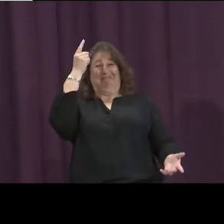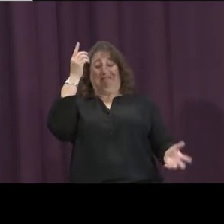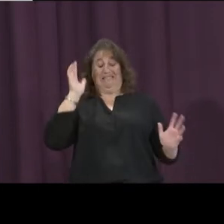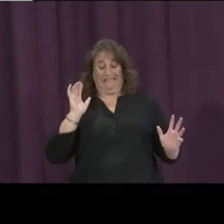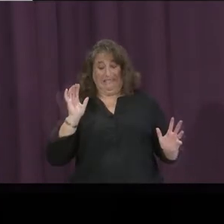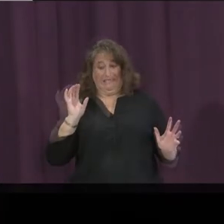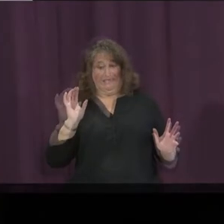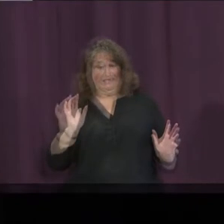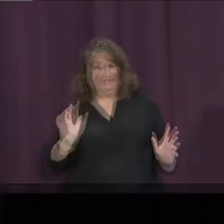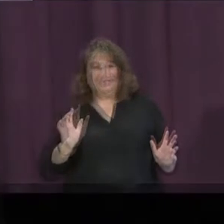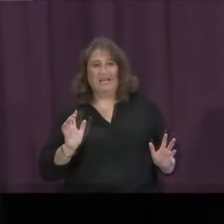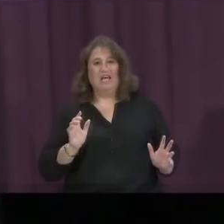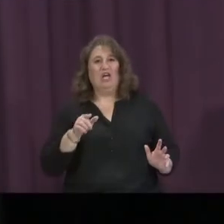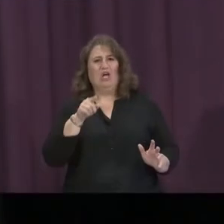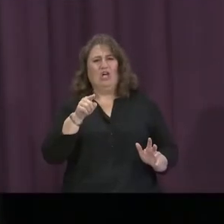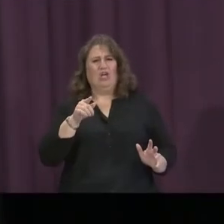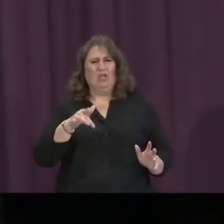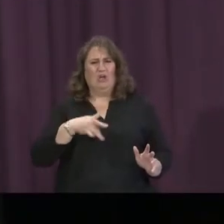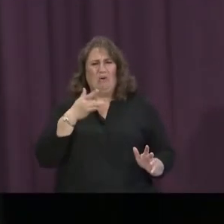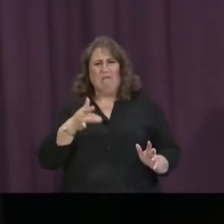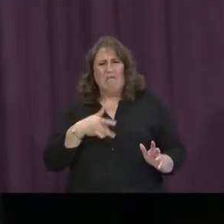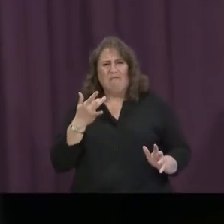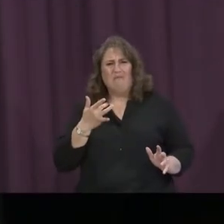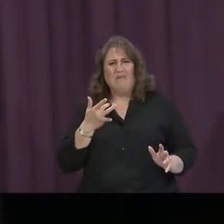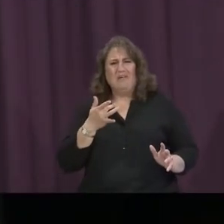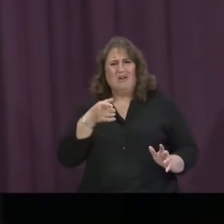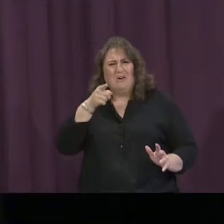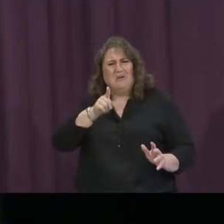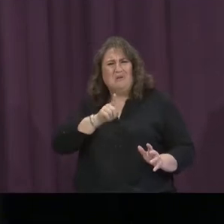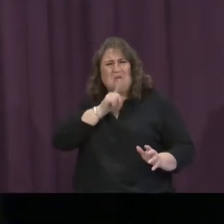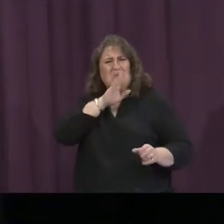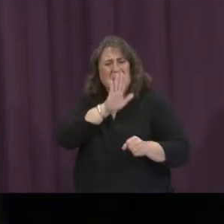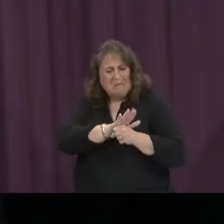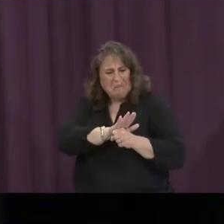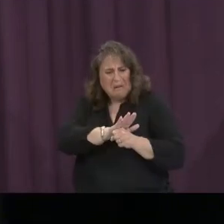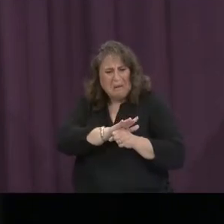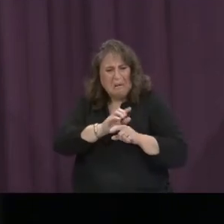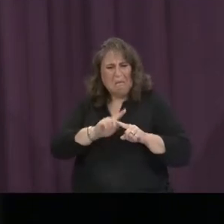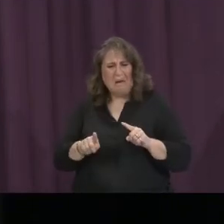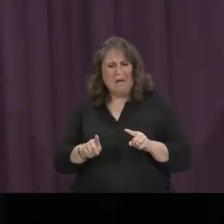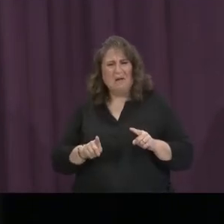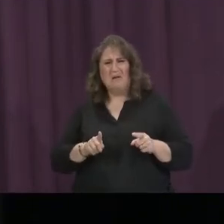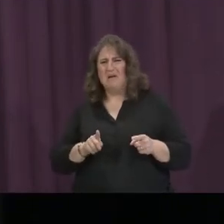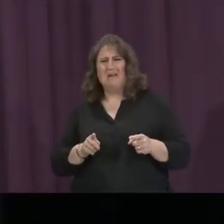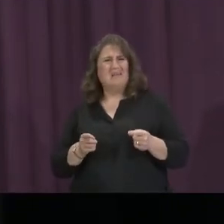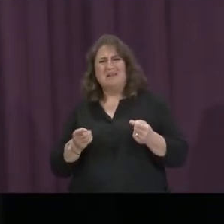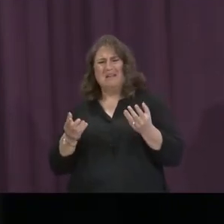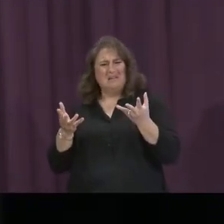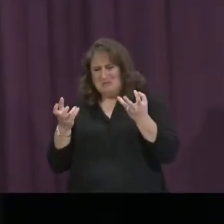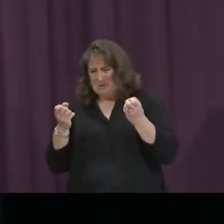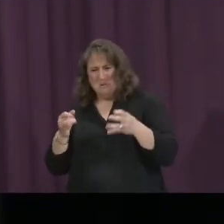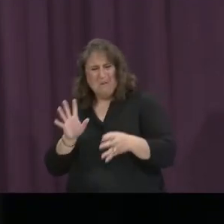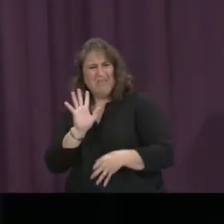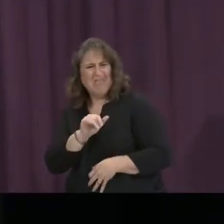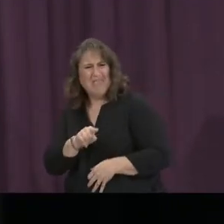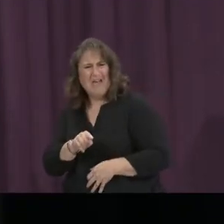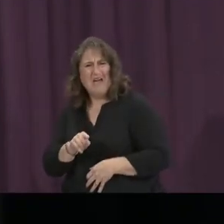Sometimes you feel like people are committed and you're like, please stop committing to misunderstanding me. I really want to be your friend. But anyway,